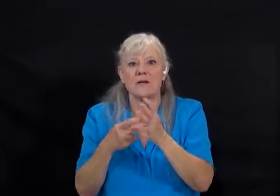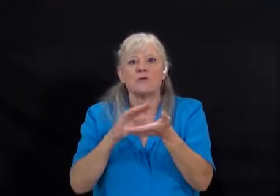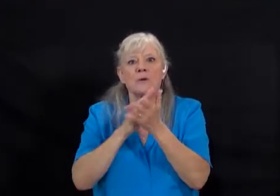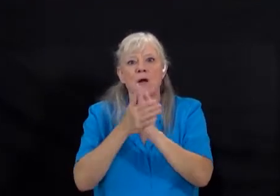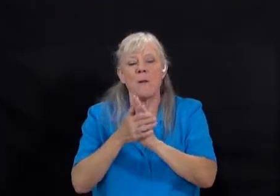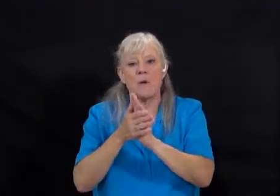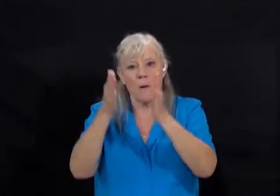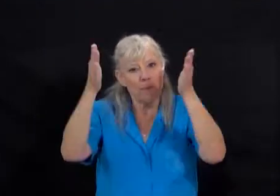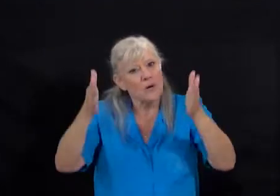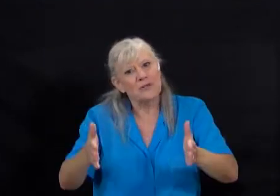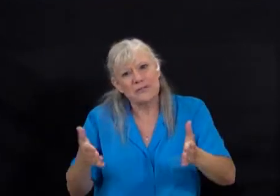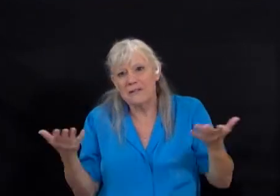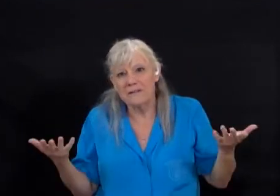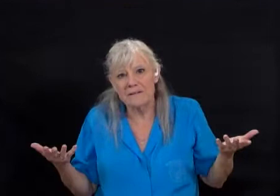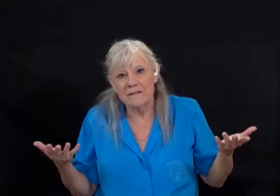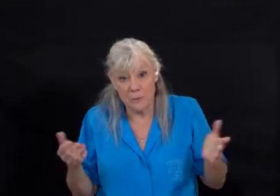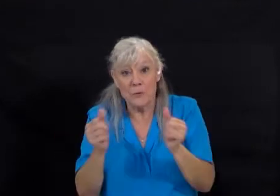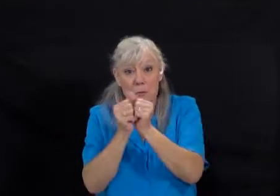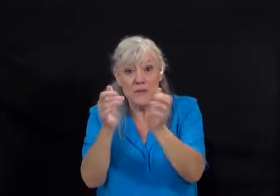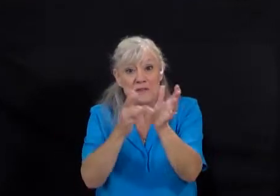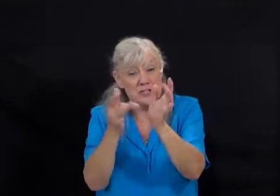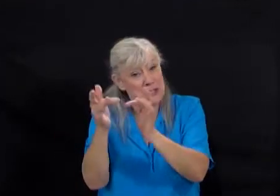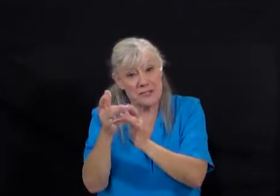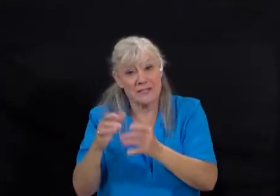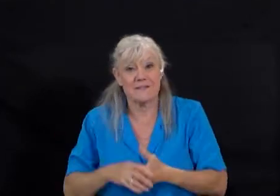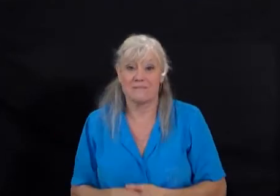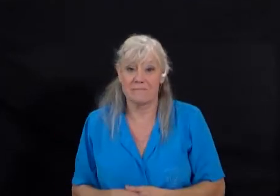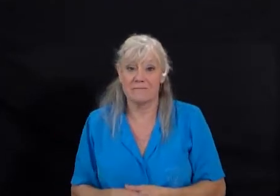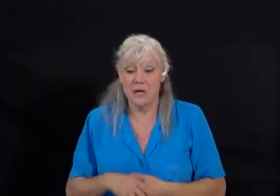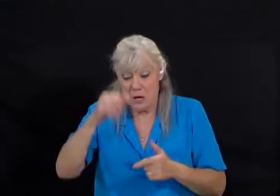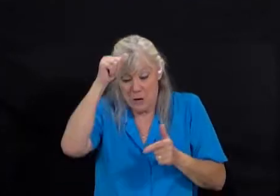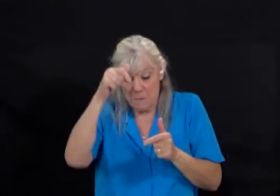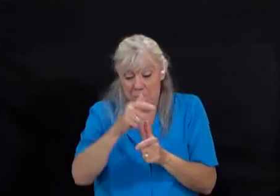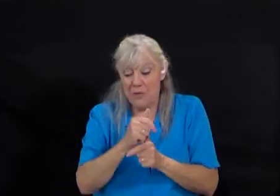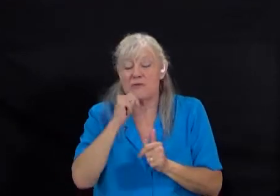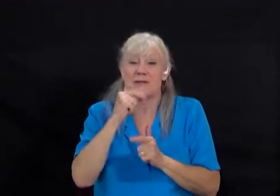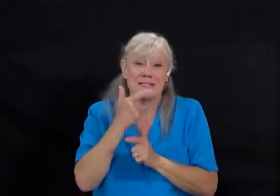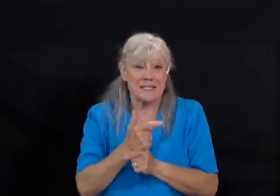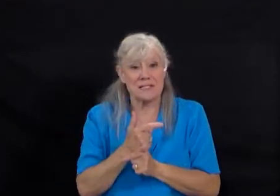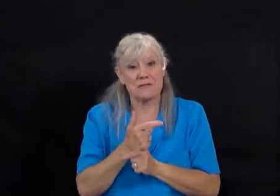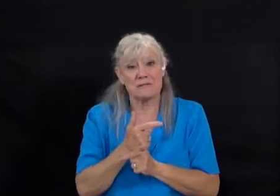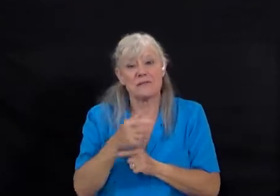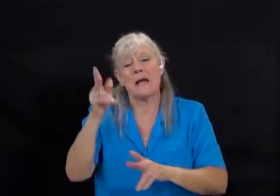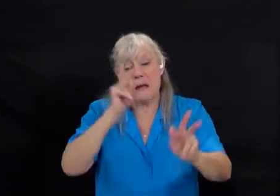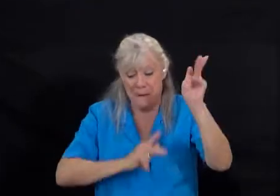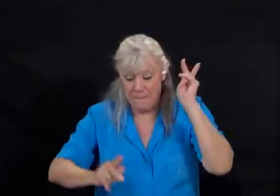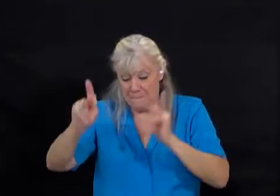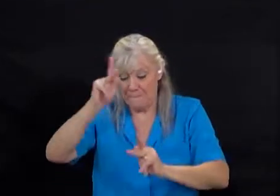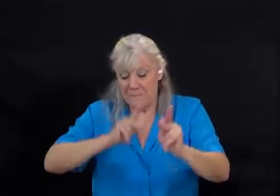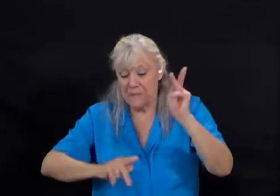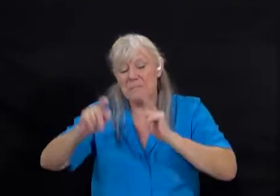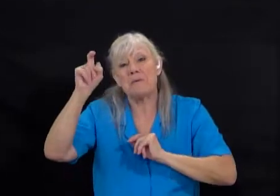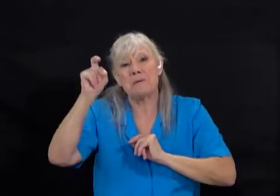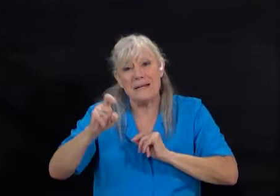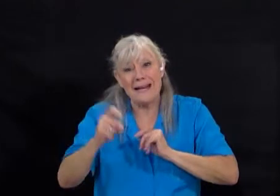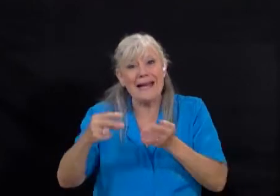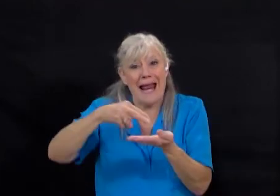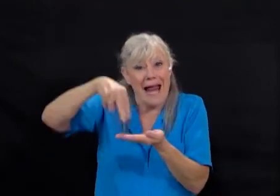Dear brothers and sisters, humanity stands in need of an ascension